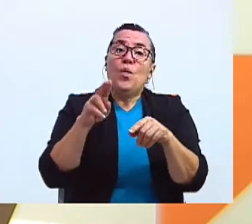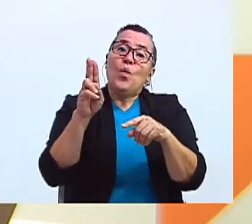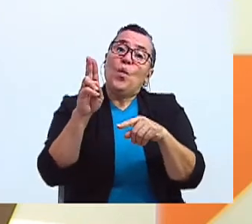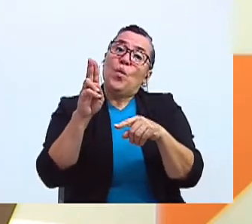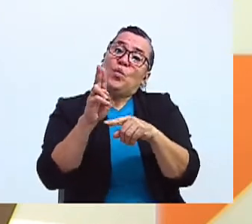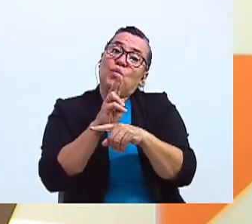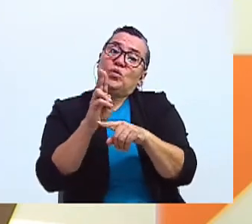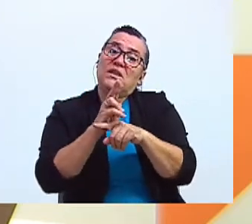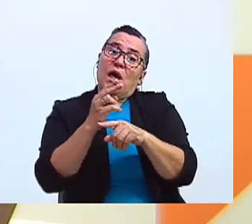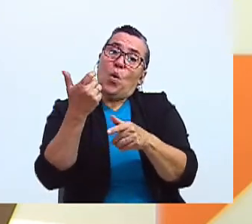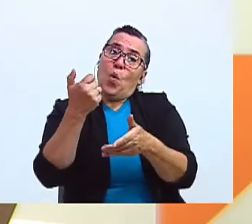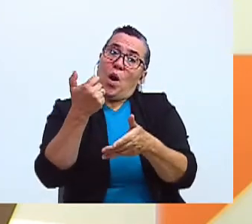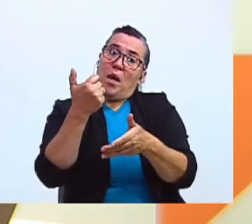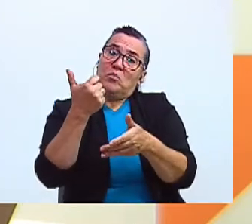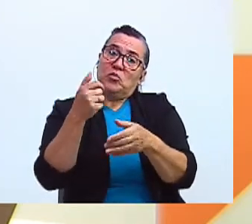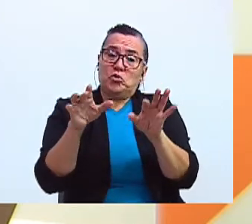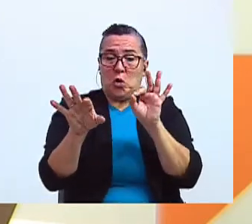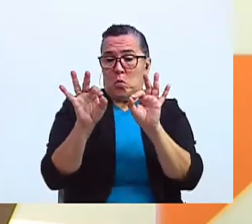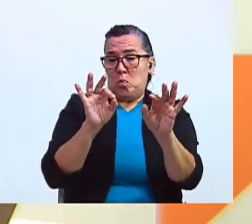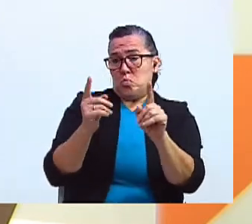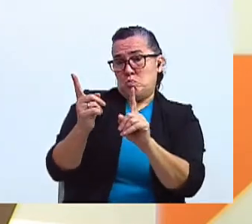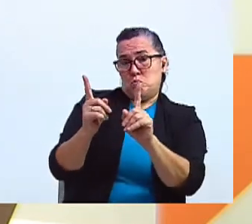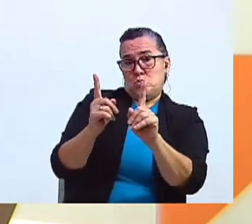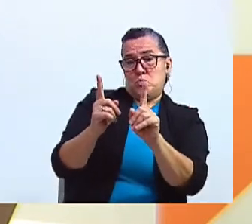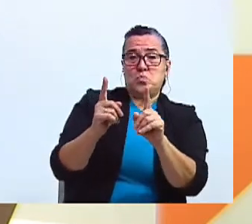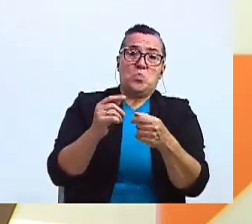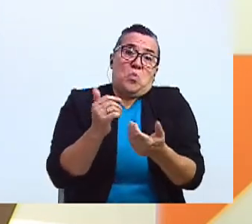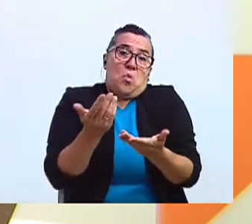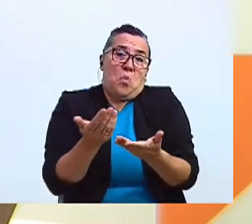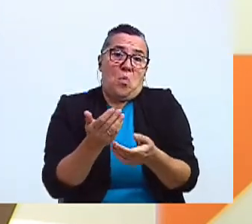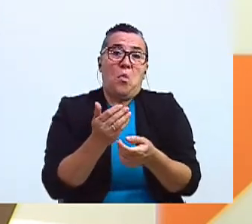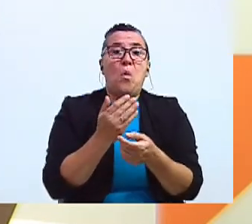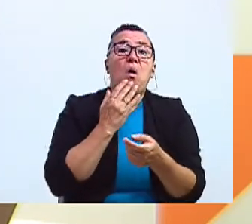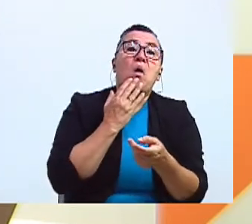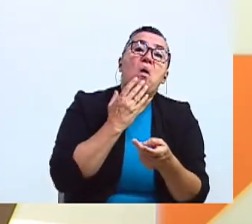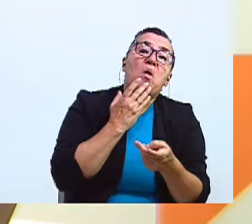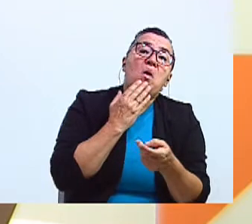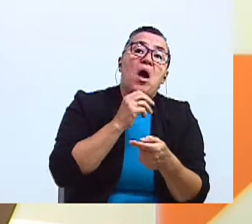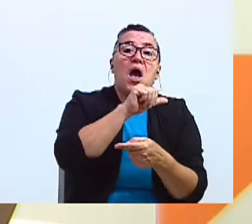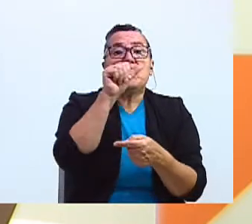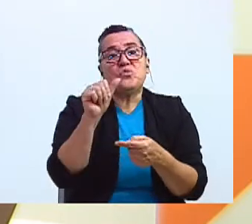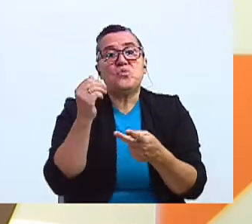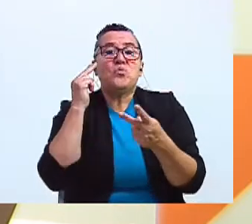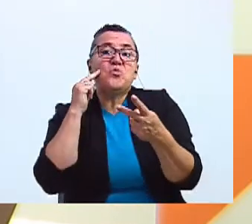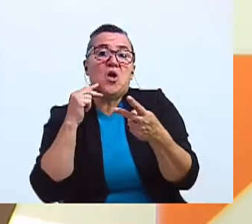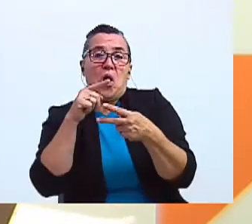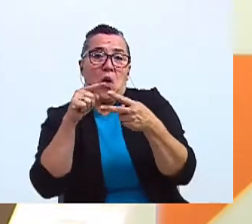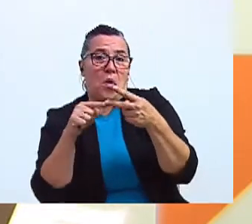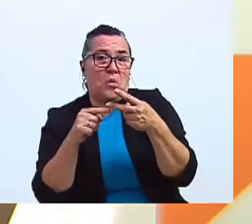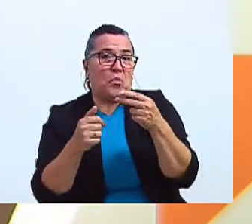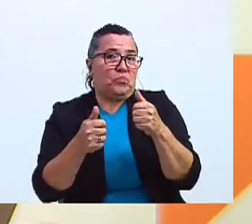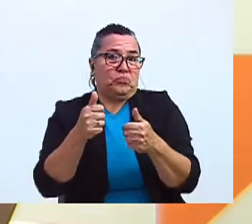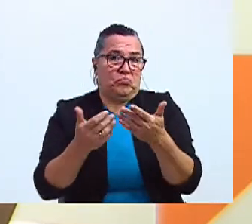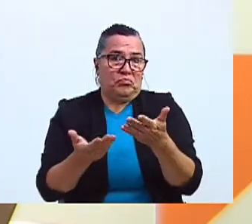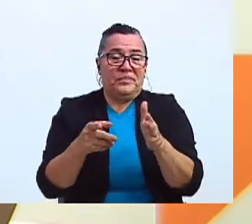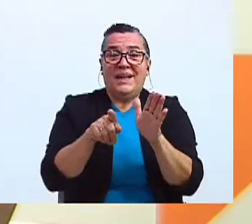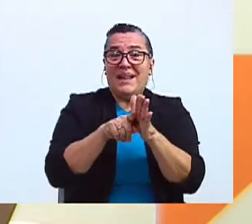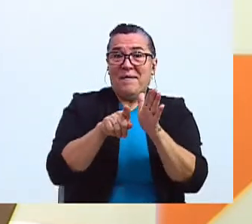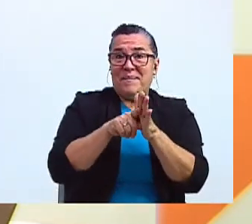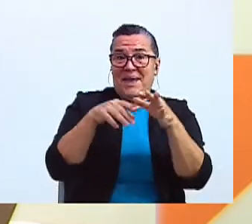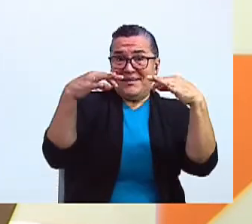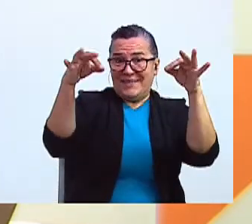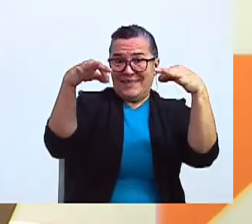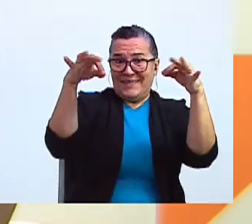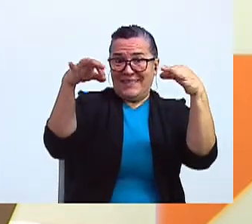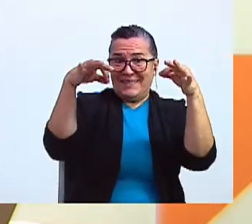pen, and you can choose if you use blue ink or black ink. You are going to need also some sheets